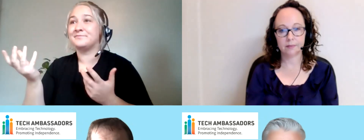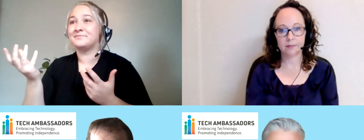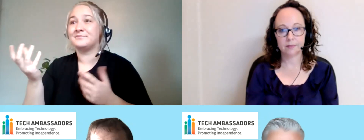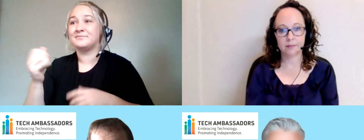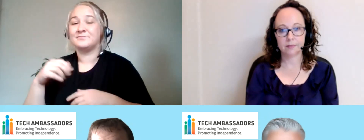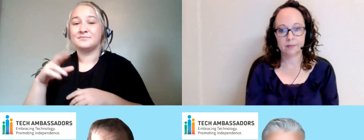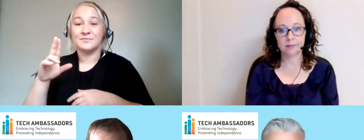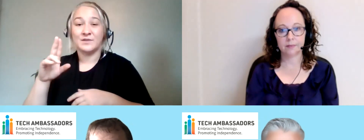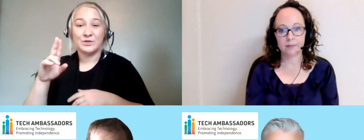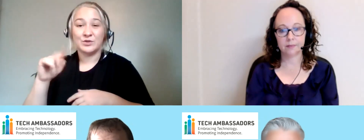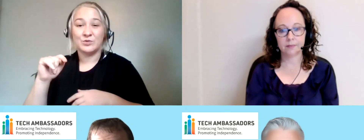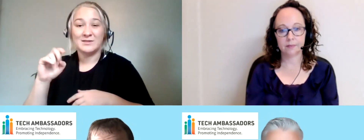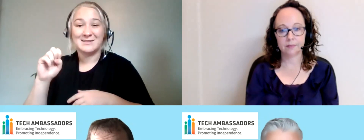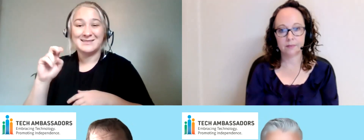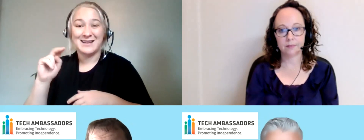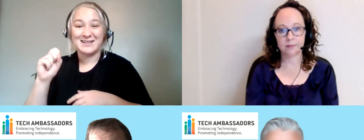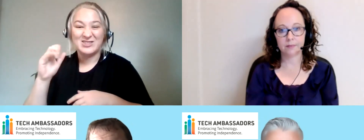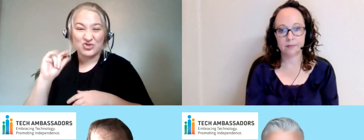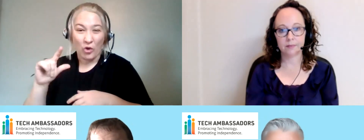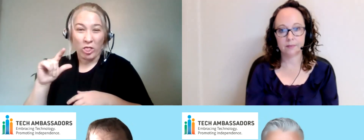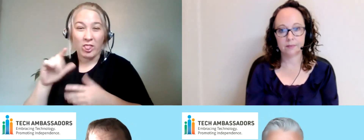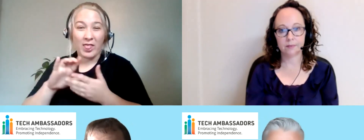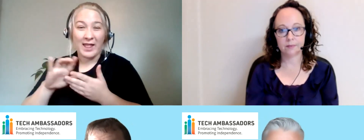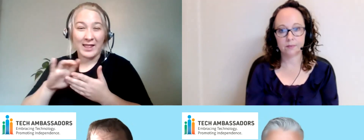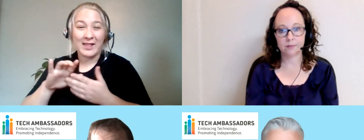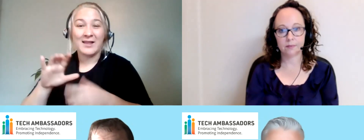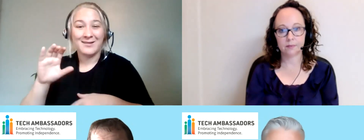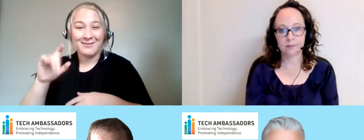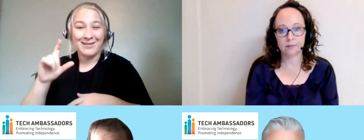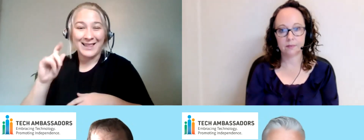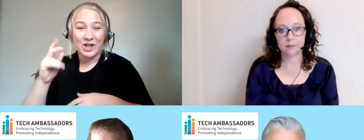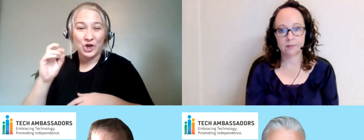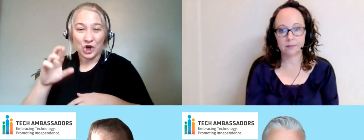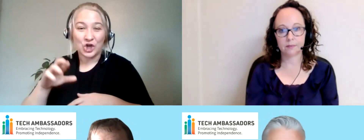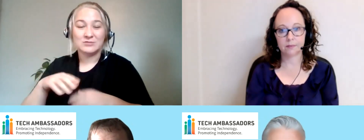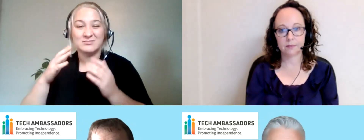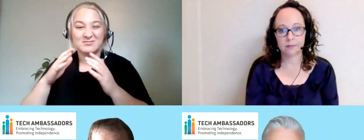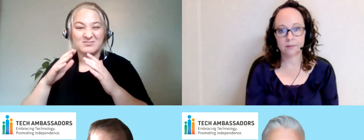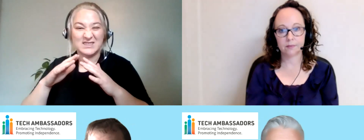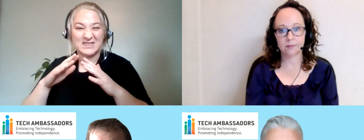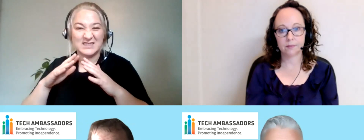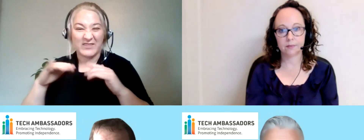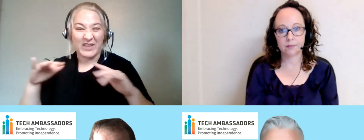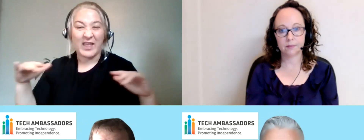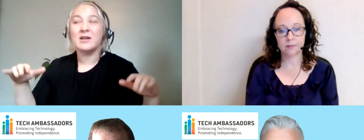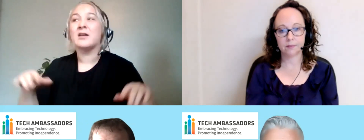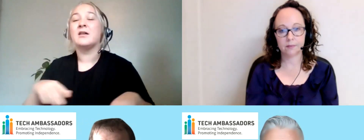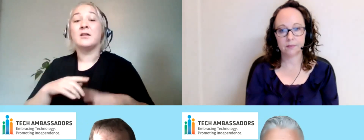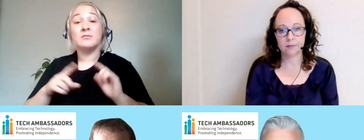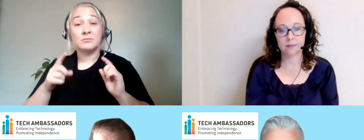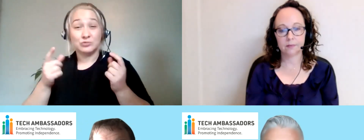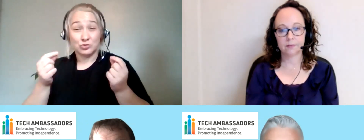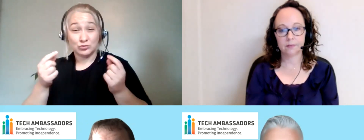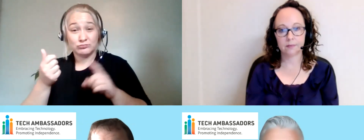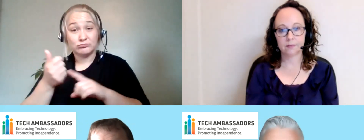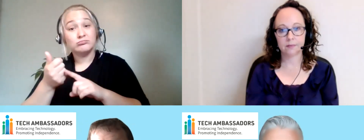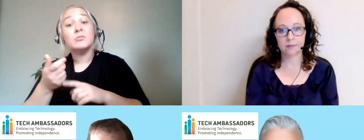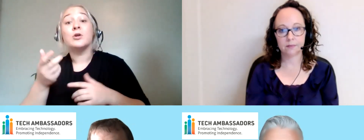utensil cleaner and stuff like that, is to like reach out to your